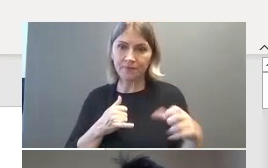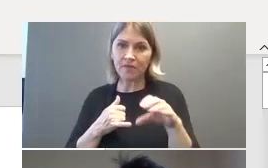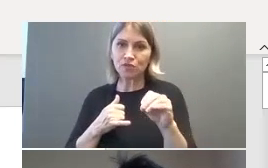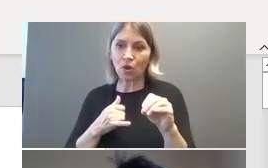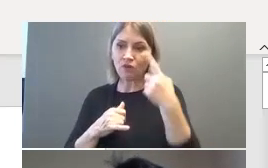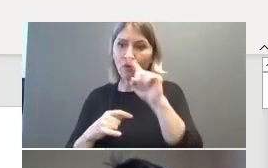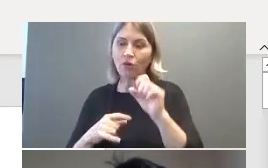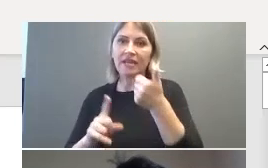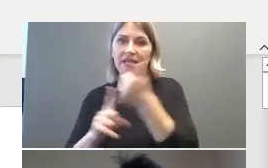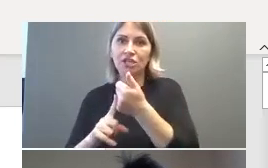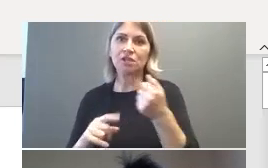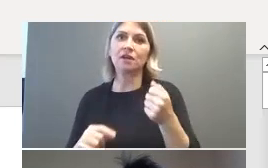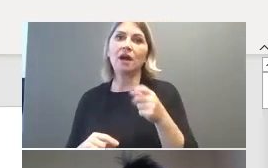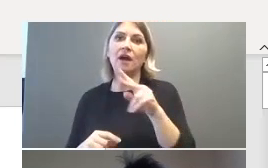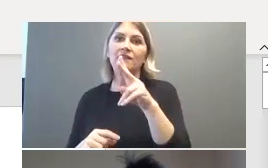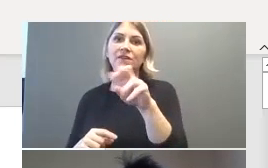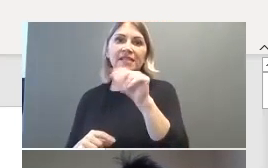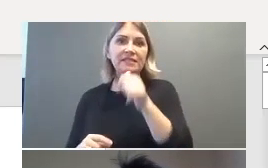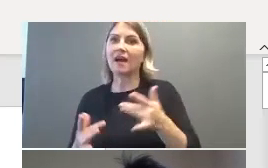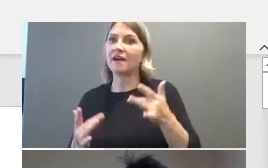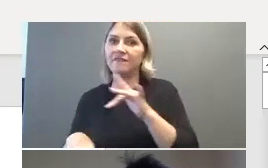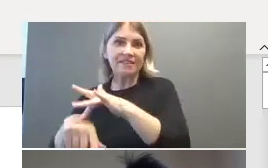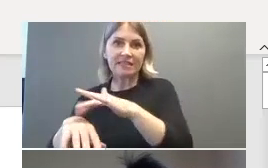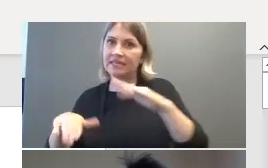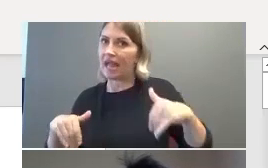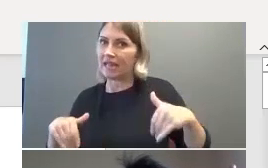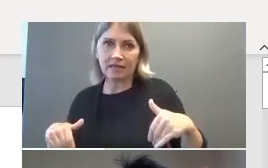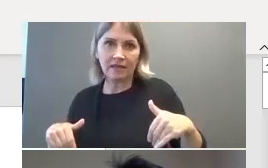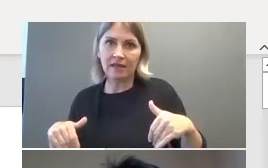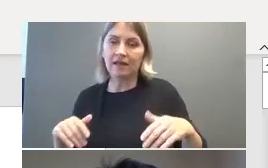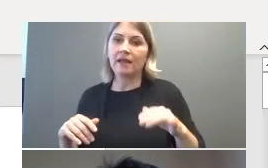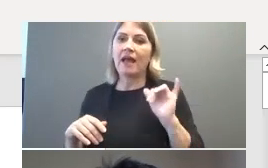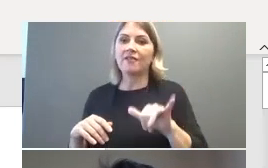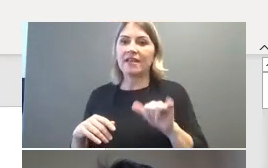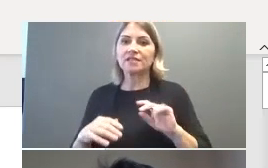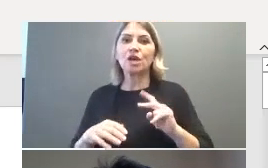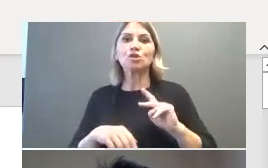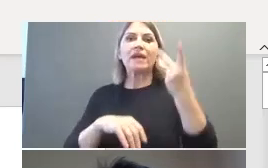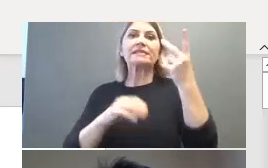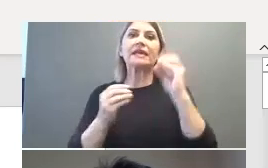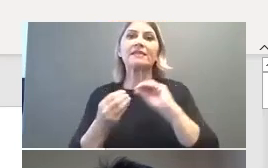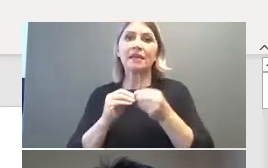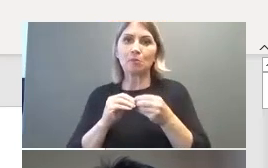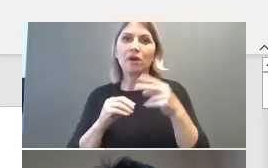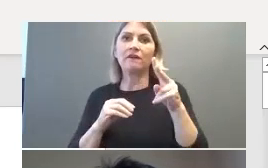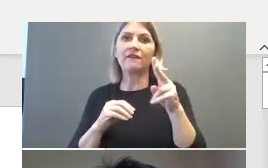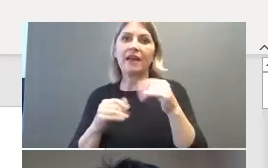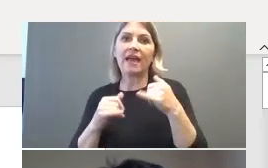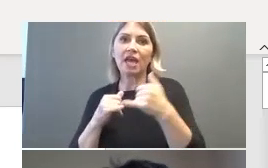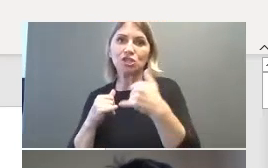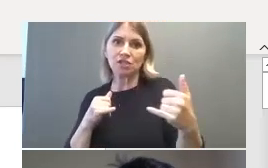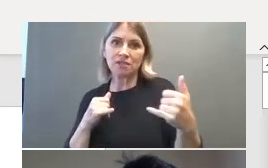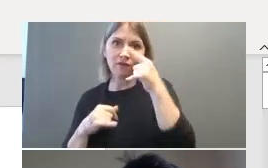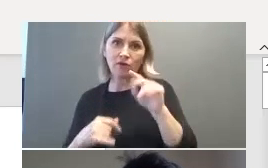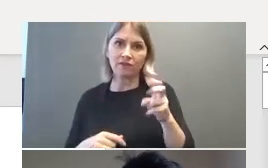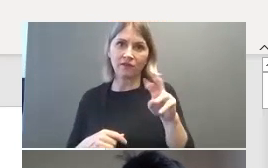vertex that is yet not visited, and essentially that it ends up being twice the number of edges per vertex. And so the complexity was V